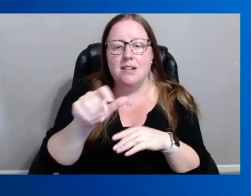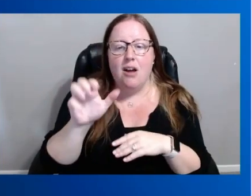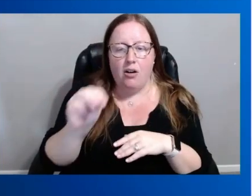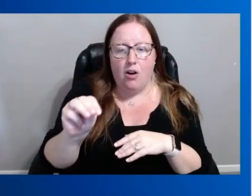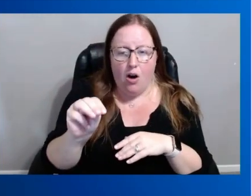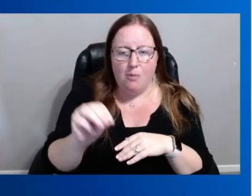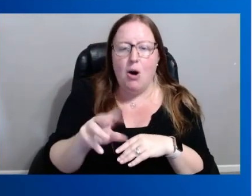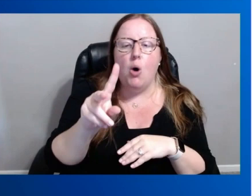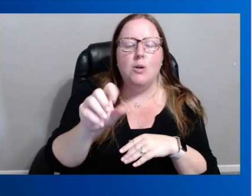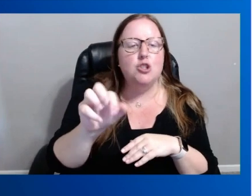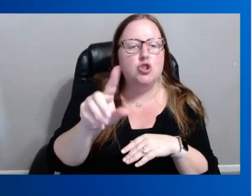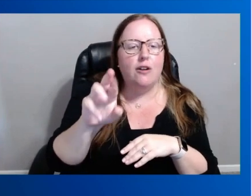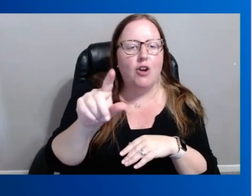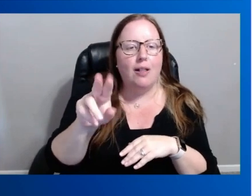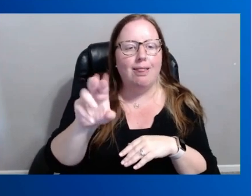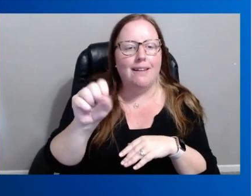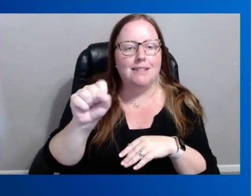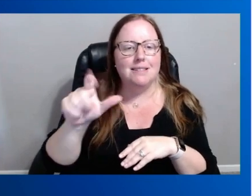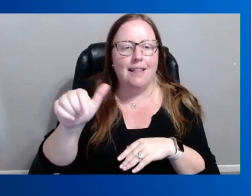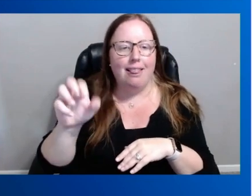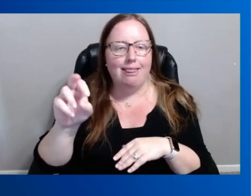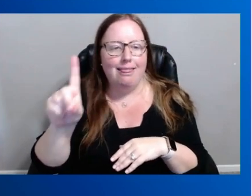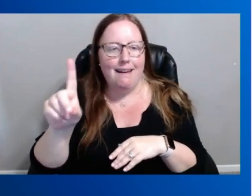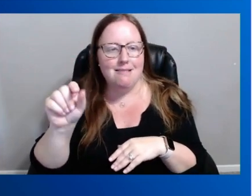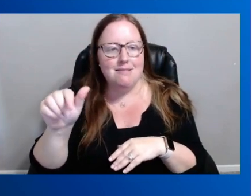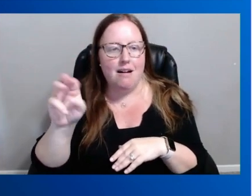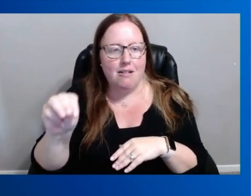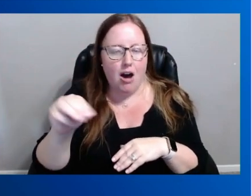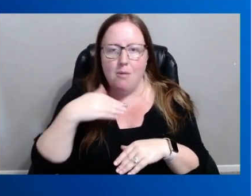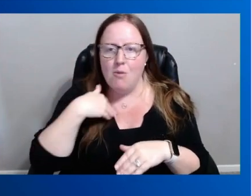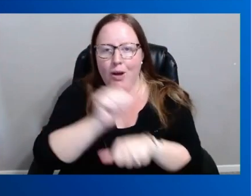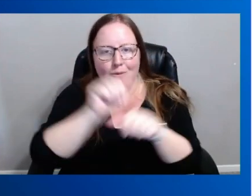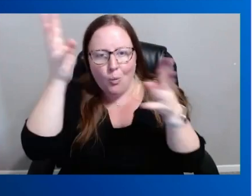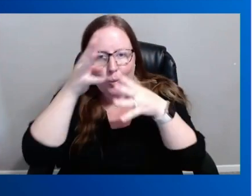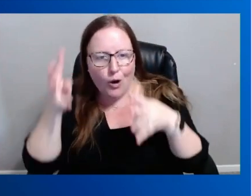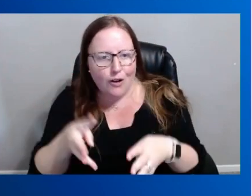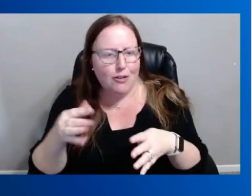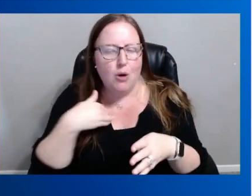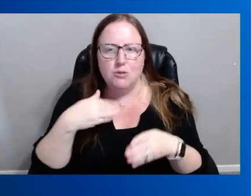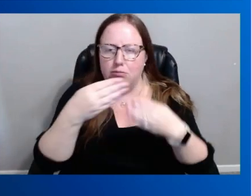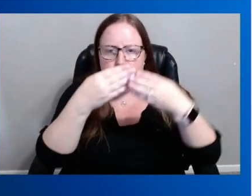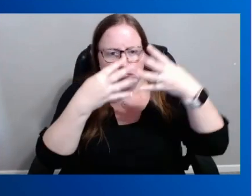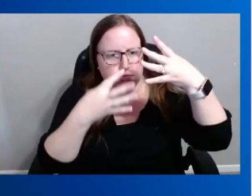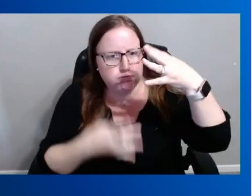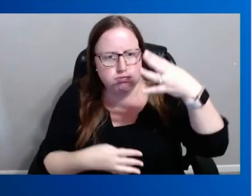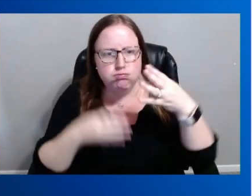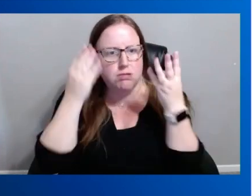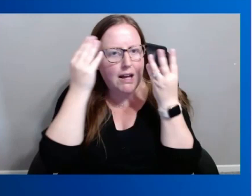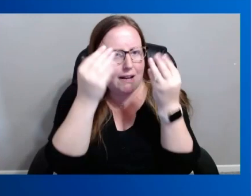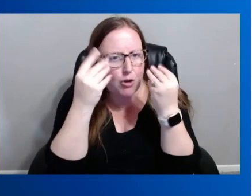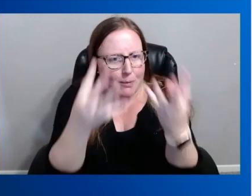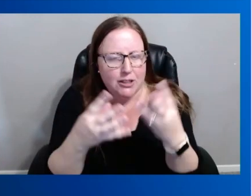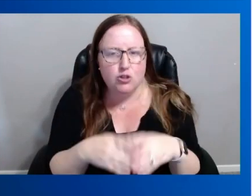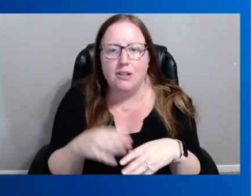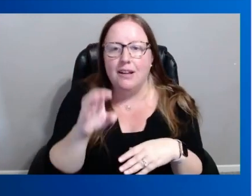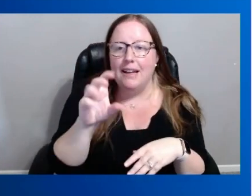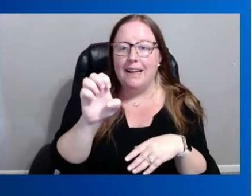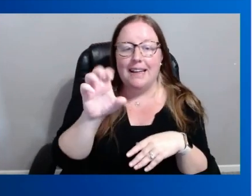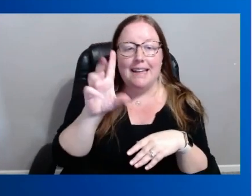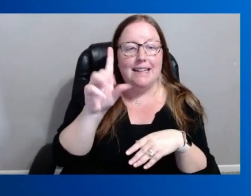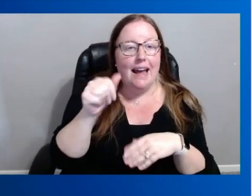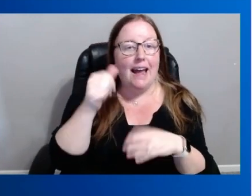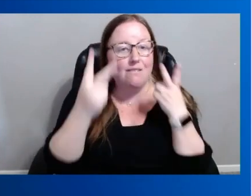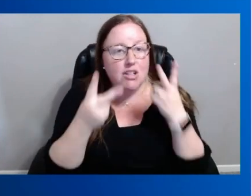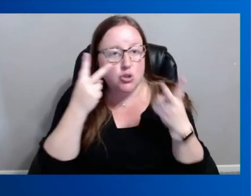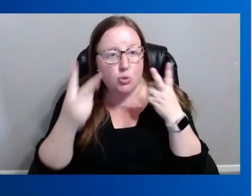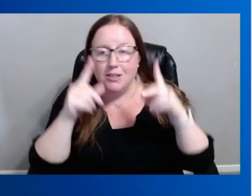over 500 serverless patterns. We have workflows, we have snippets, we have EDA guides on there now. We have serverless testing guides